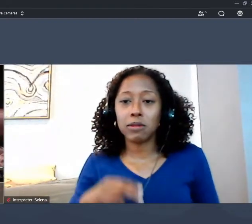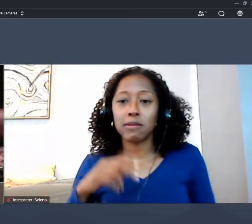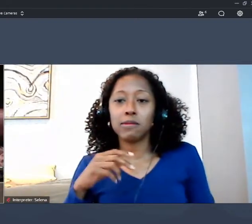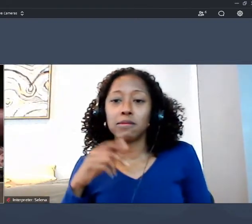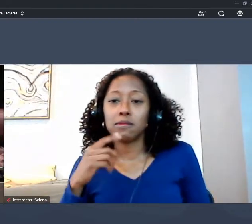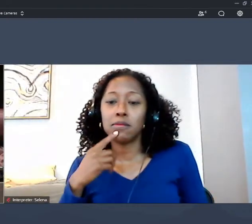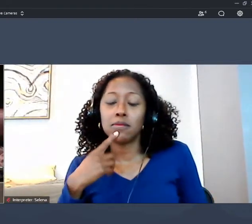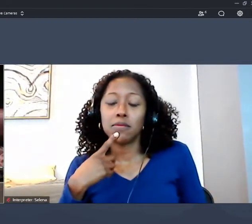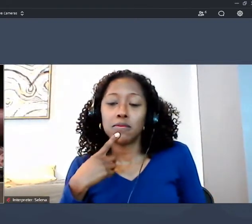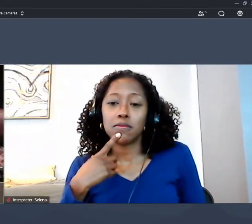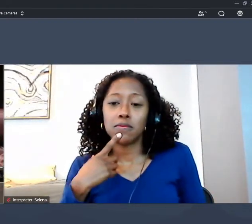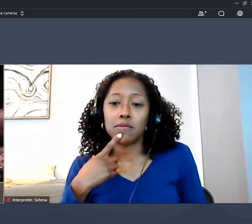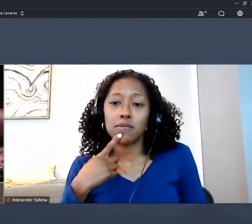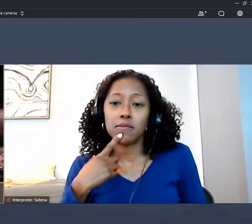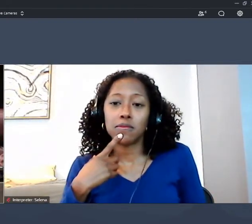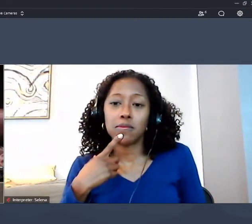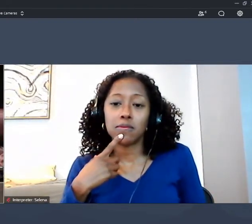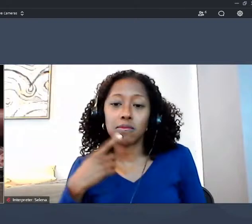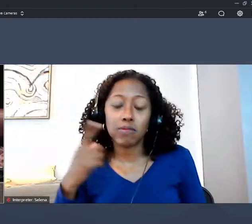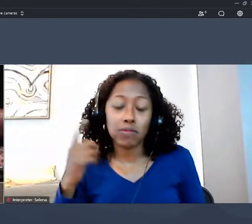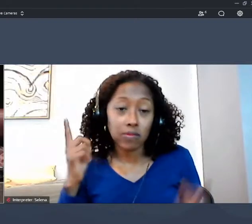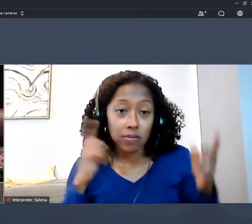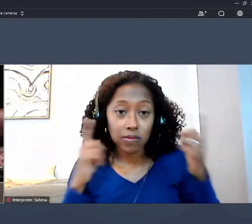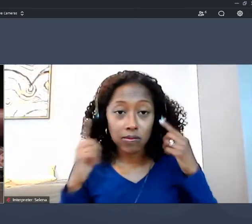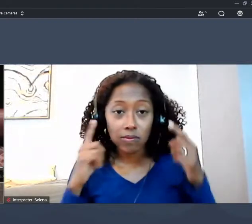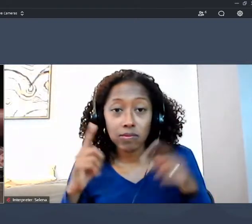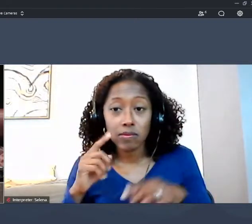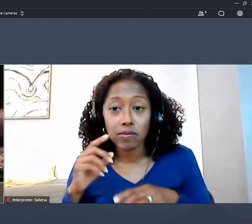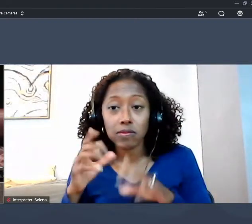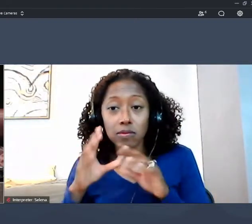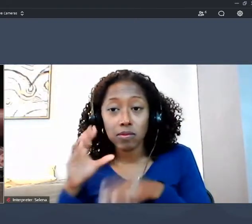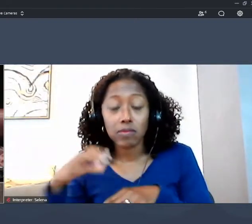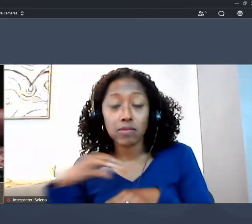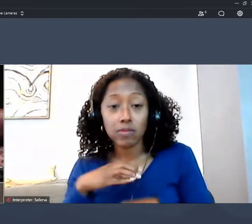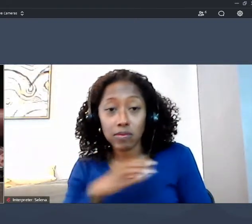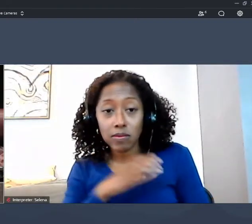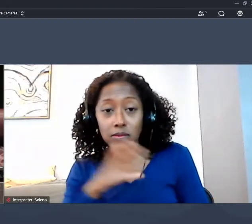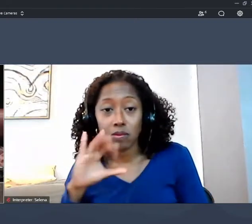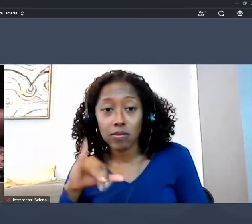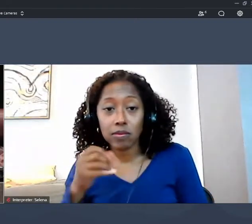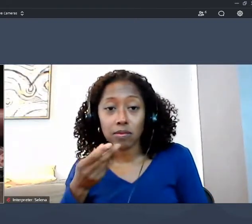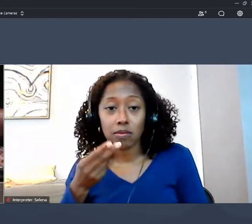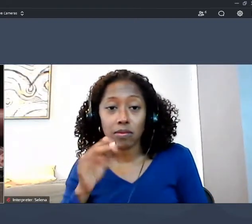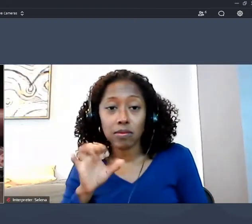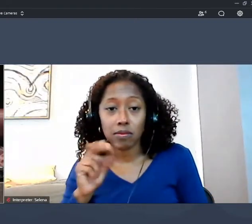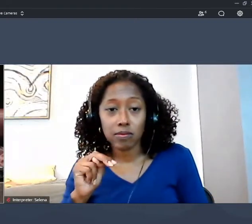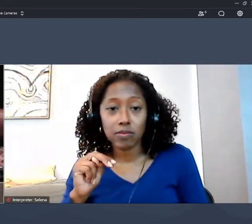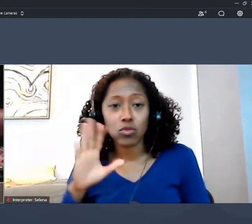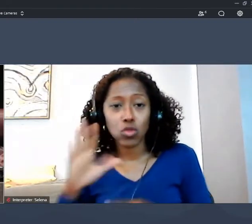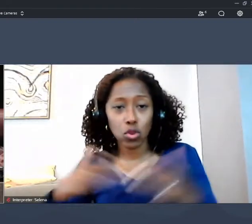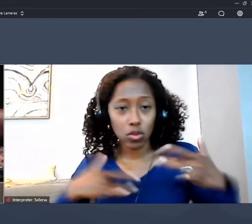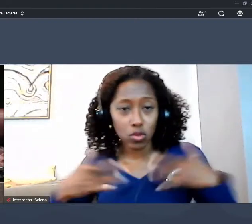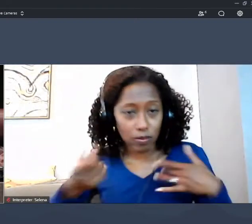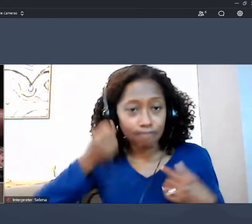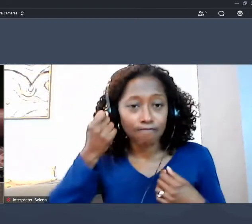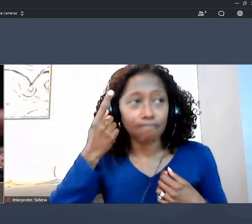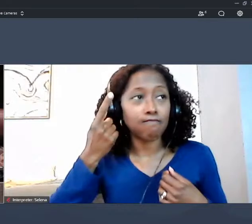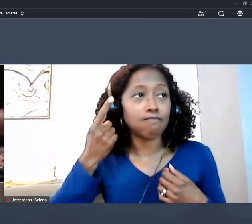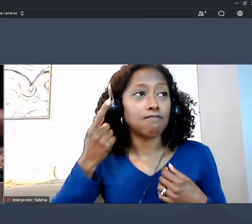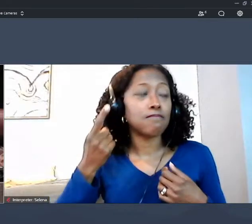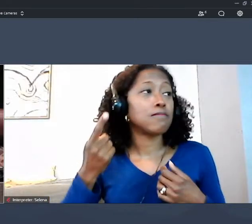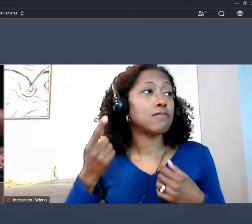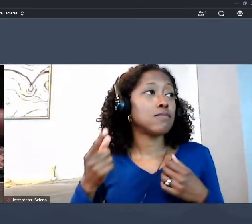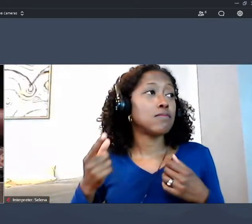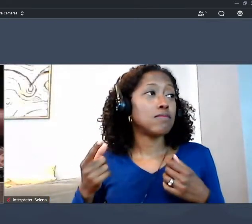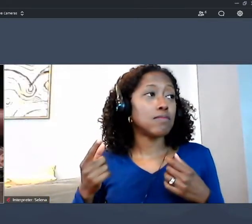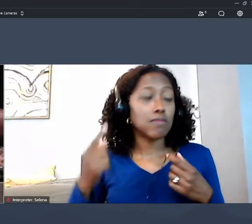And going back, and I hear your concern, Councilwoman Johnson. My question is, what are we doing? And what made me think